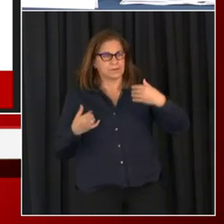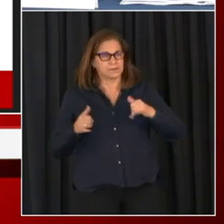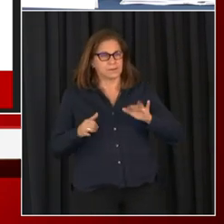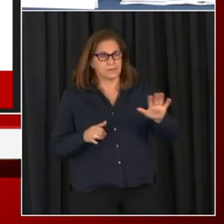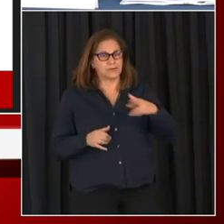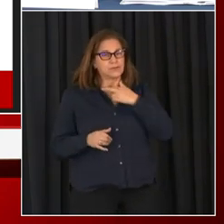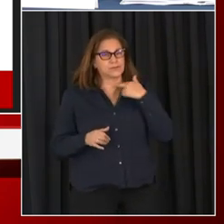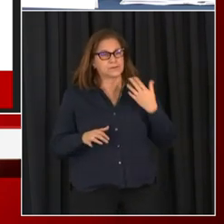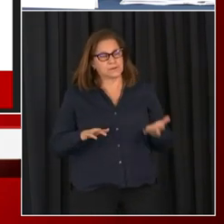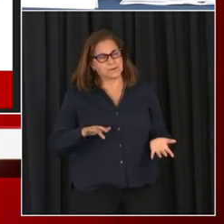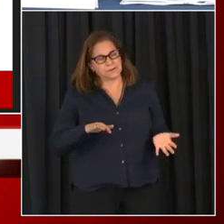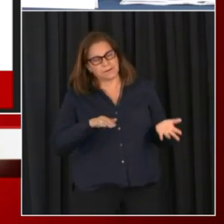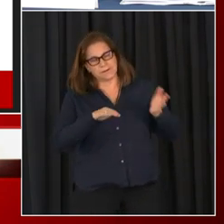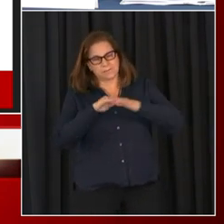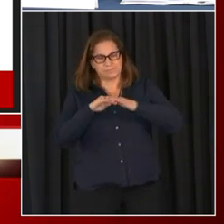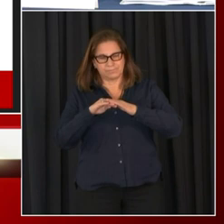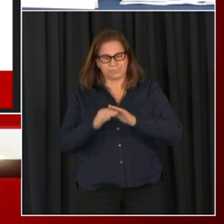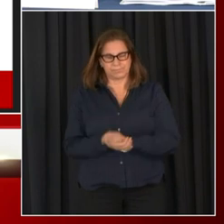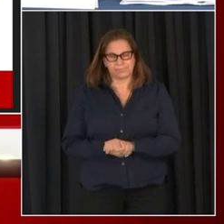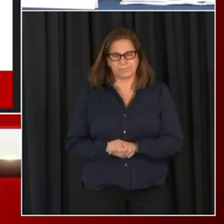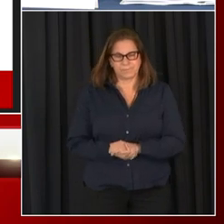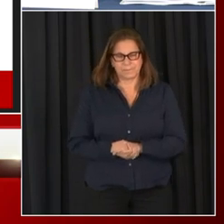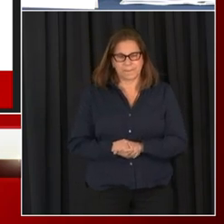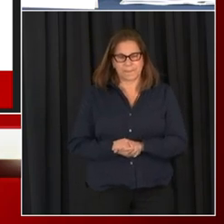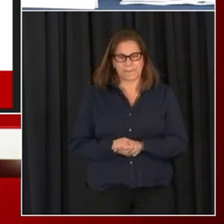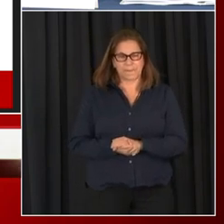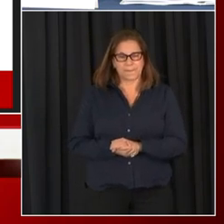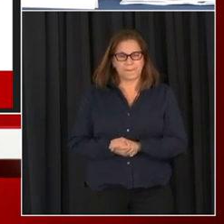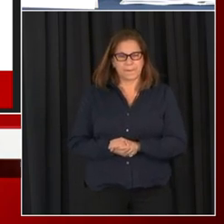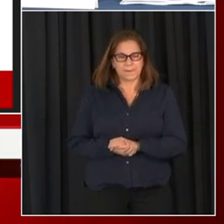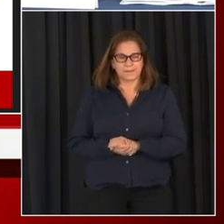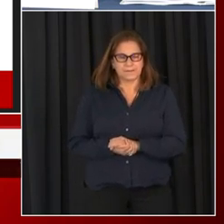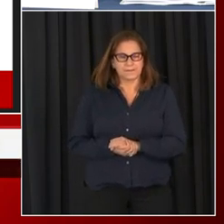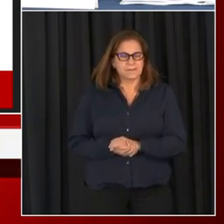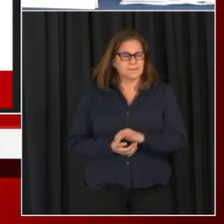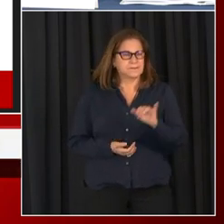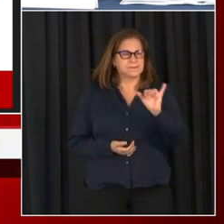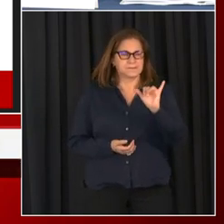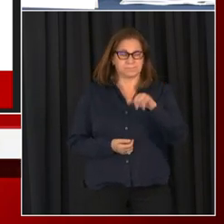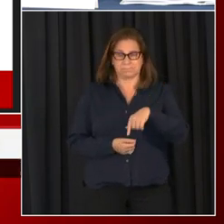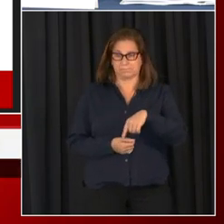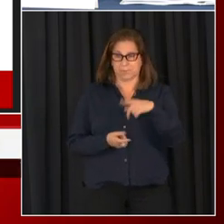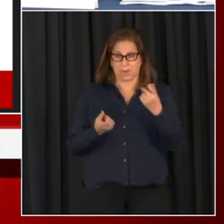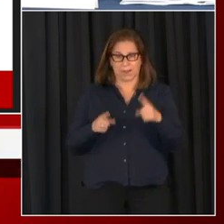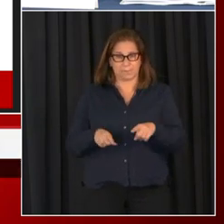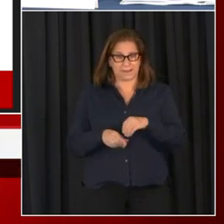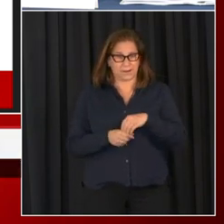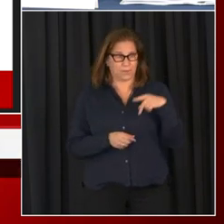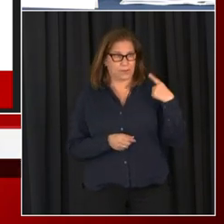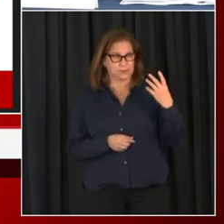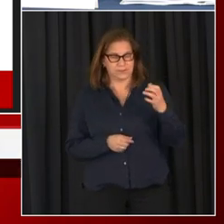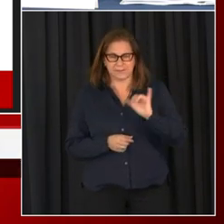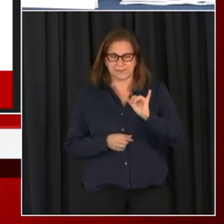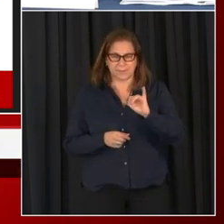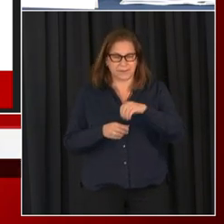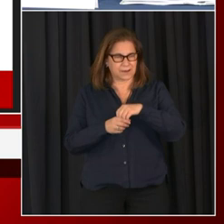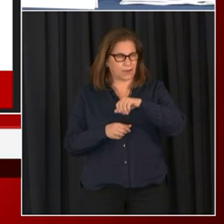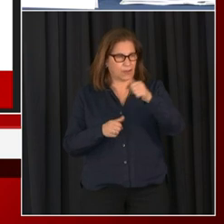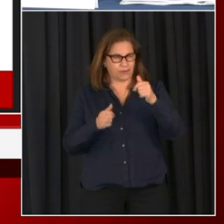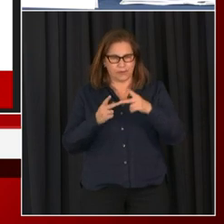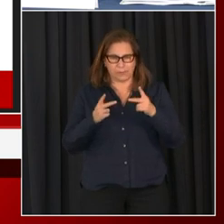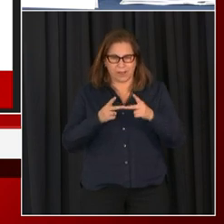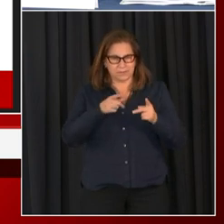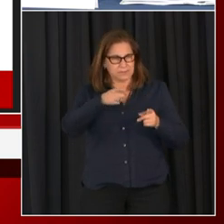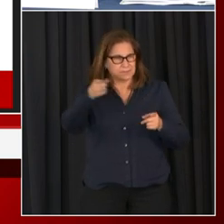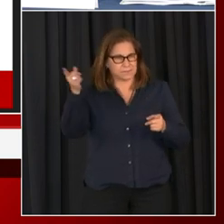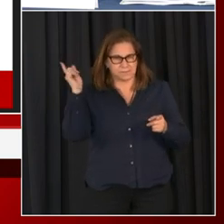when we speak with our colleagues in other cities, that people are very comfortable with becoming relaxed when they attend gatherings that are hosted